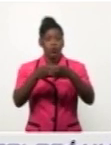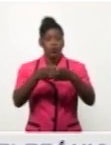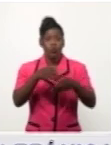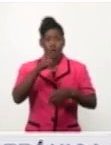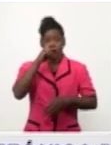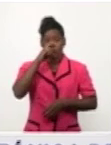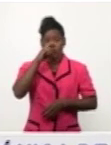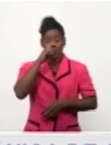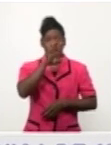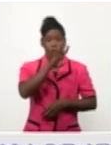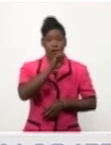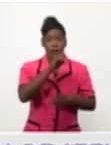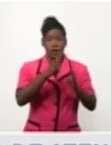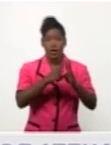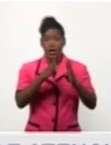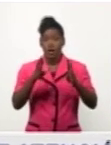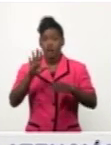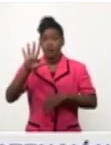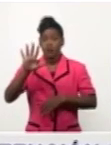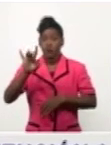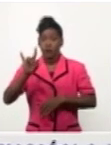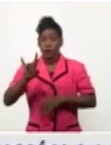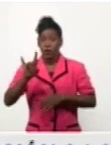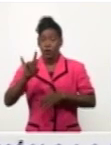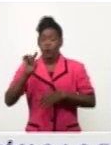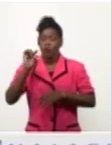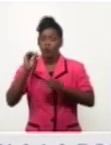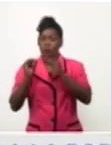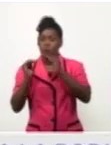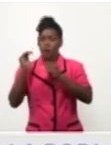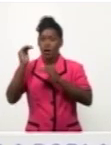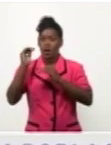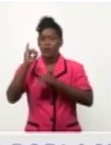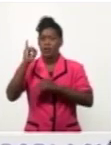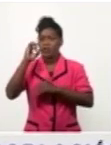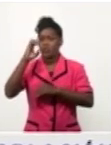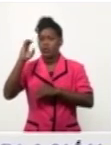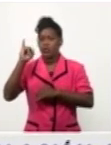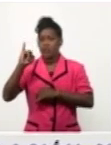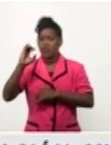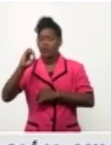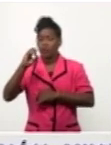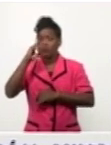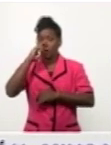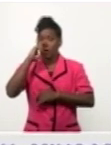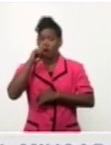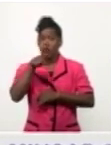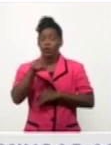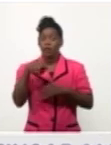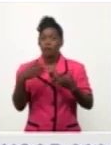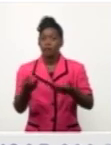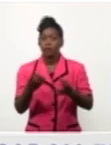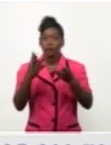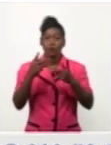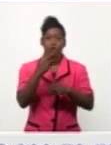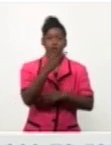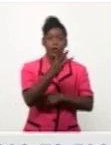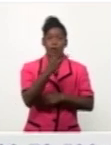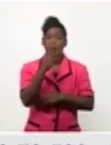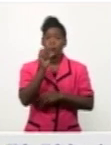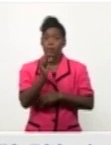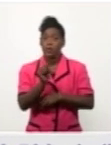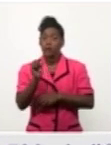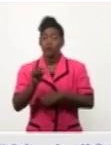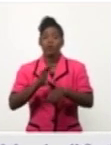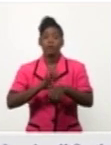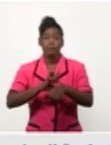it's been favorable. In the 40 to 59 years of age and over 60s, 3 cases each,